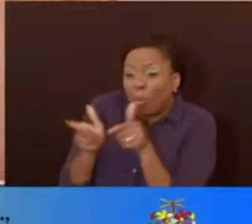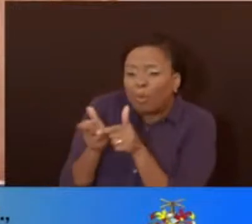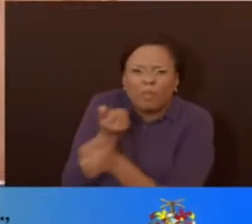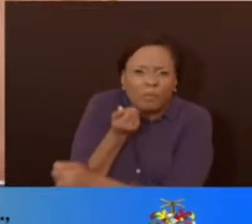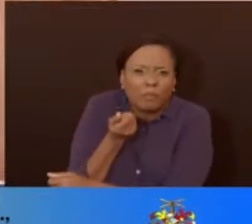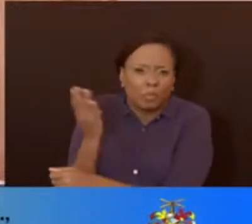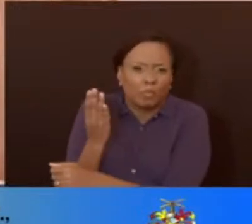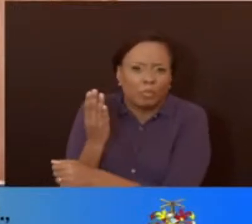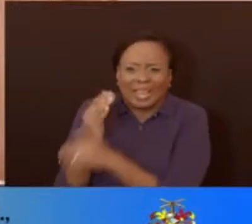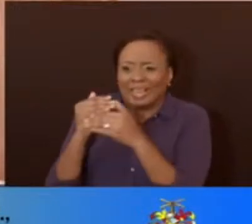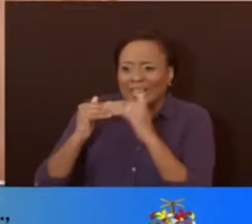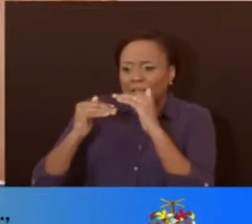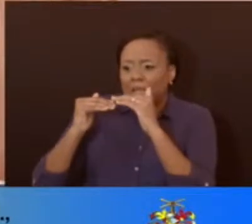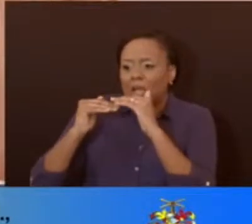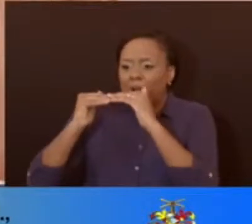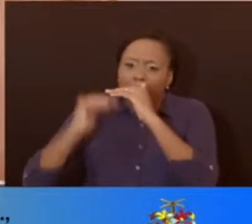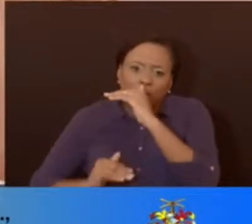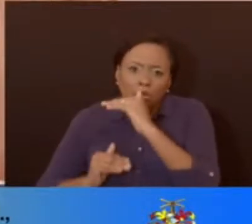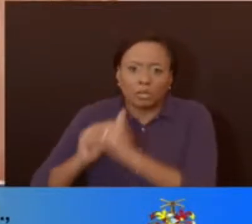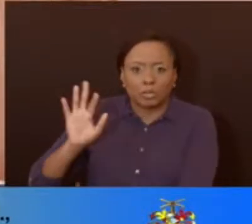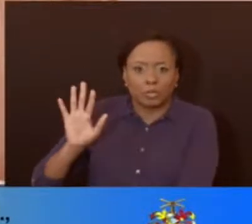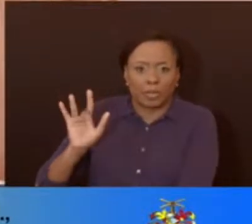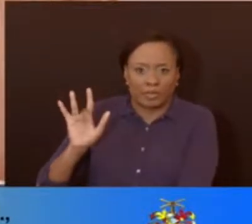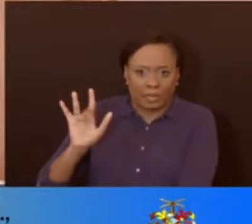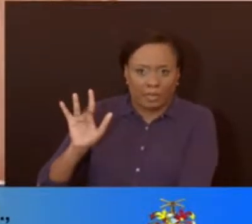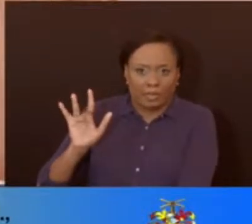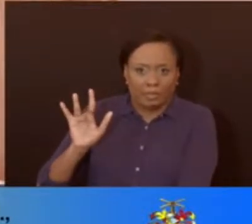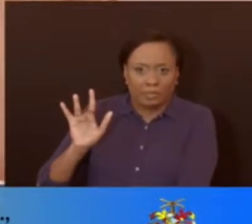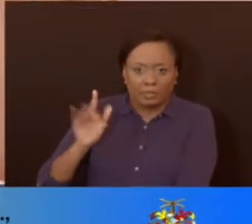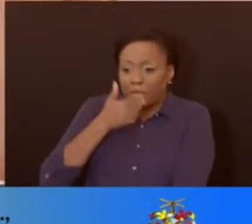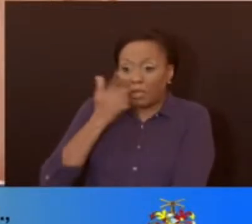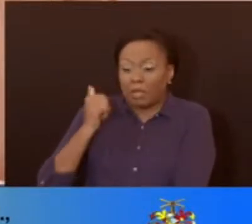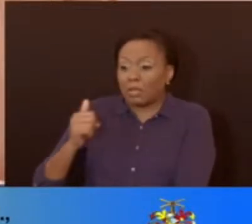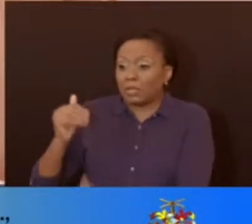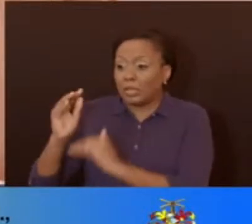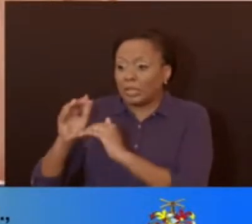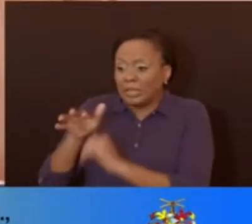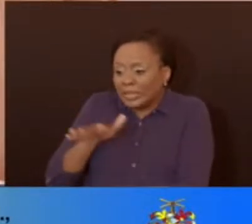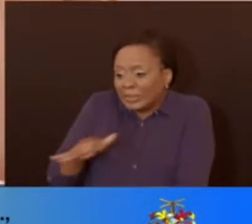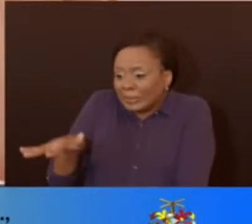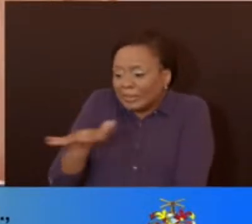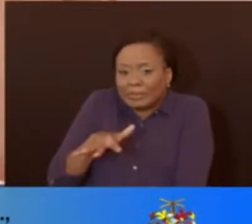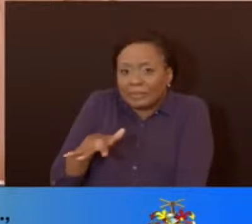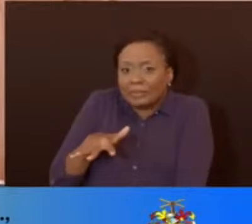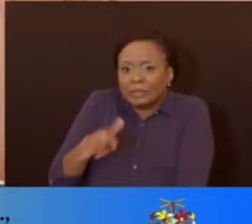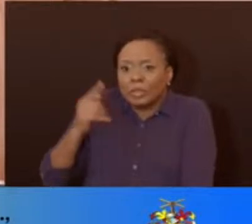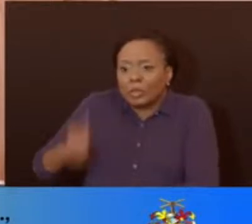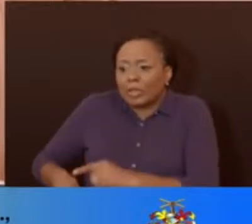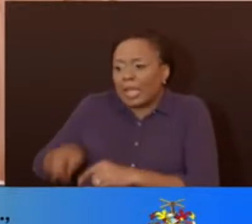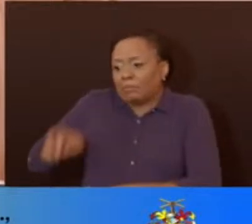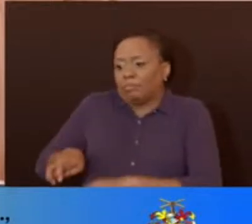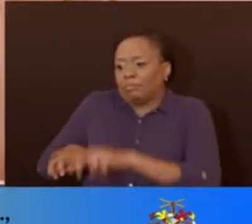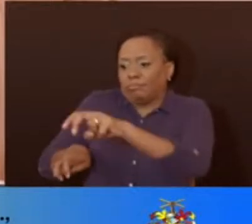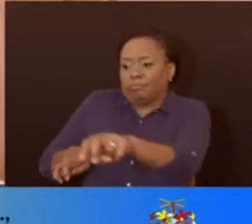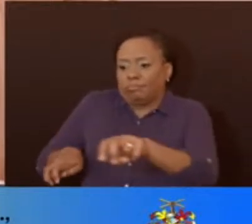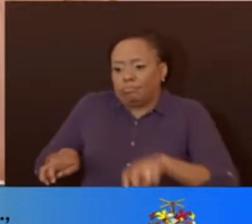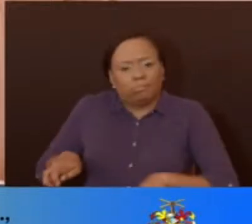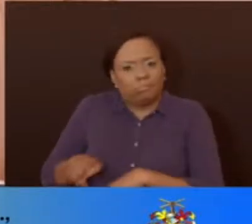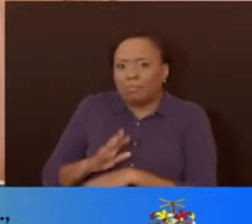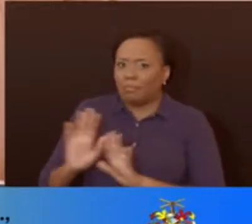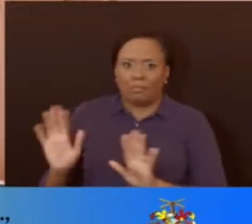fewer people, simply because the paramount indicator is going to be the distance between the